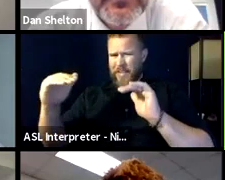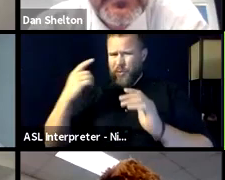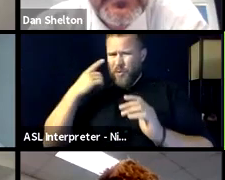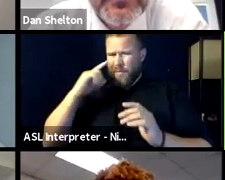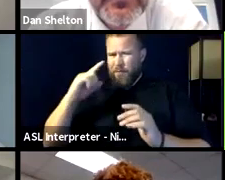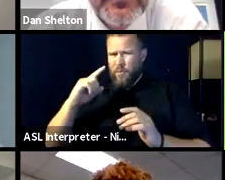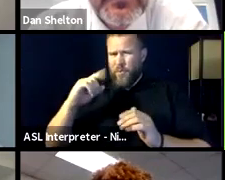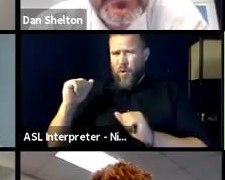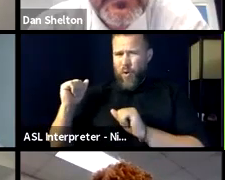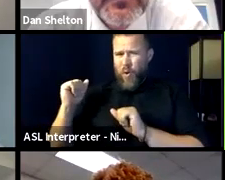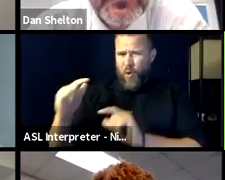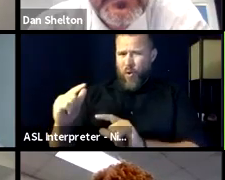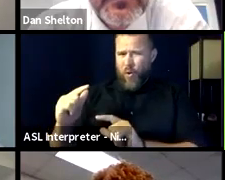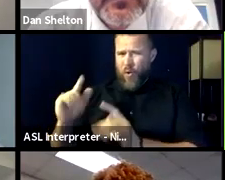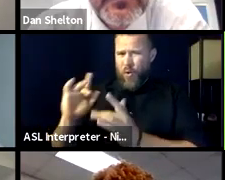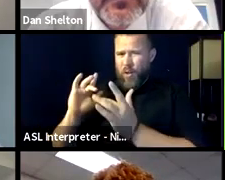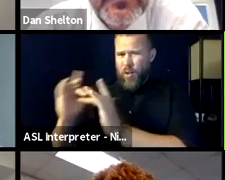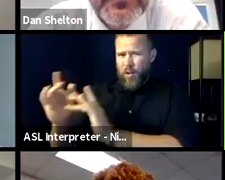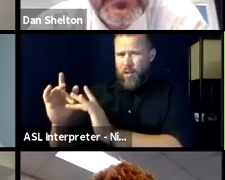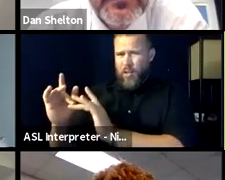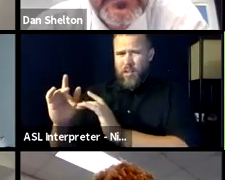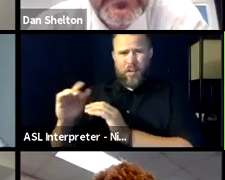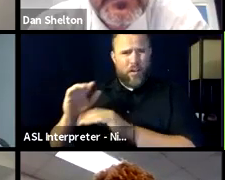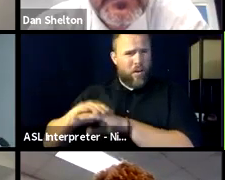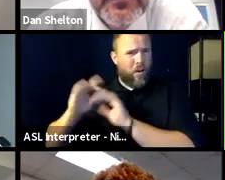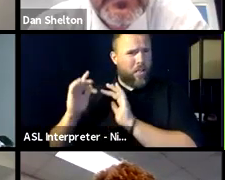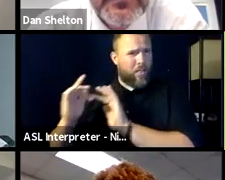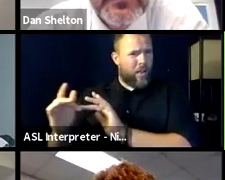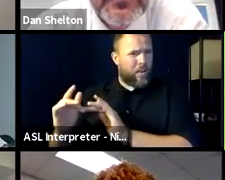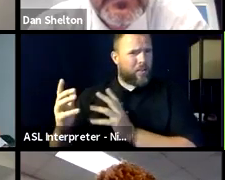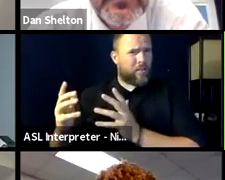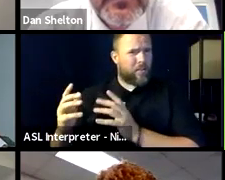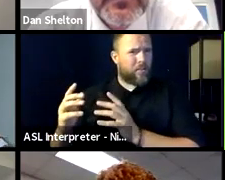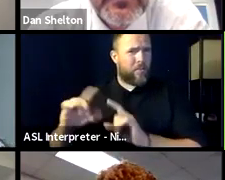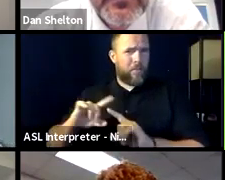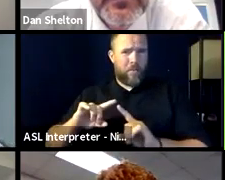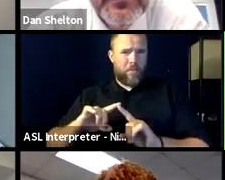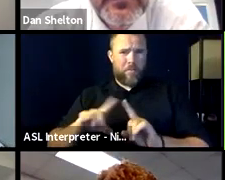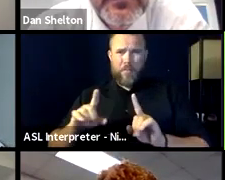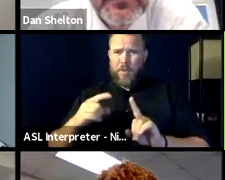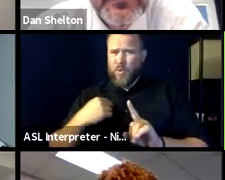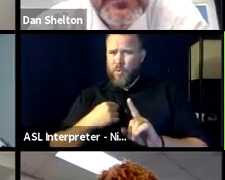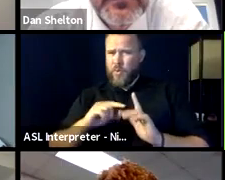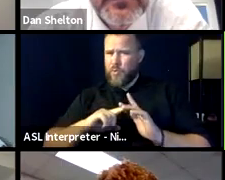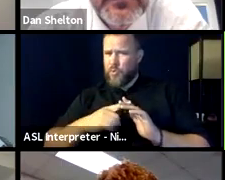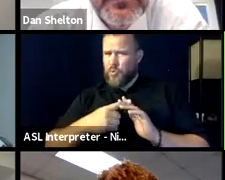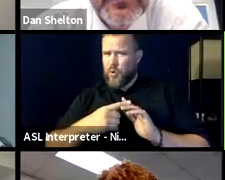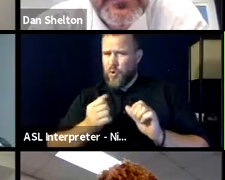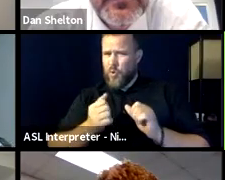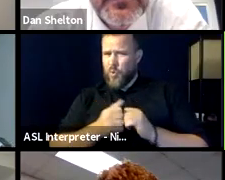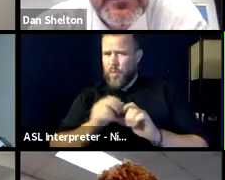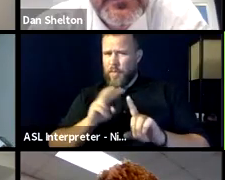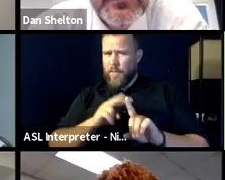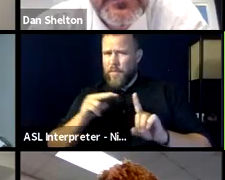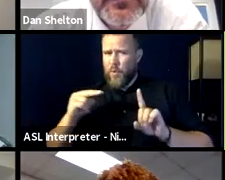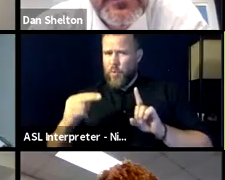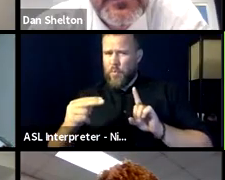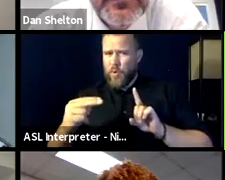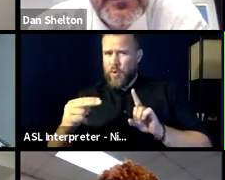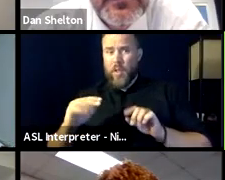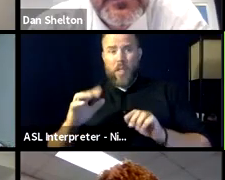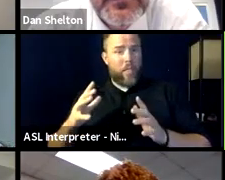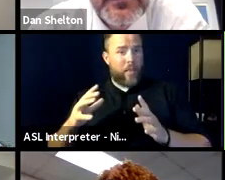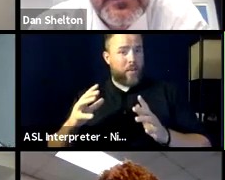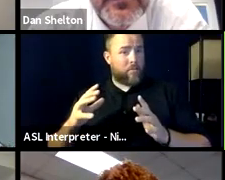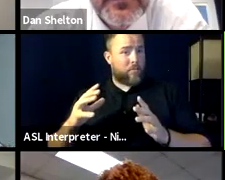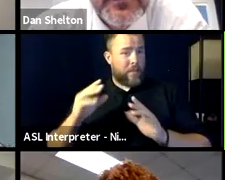the classroom face-to-face, but are we starting from the viewpoint that teachers have an expectation that they may have to teach virtually for the entire school